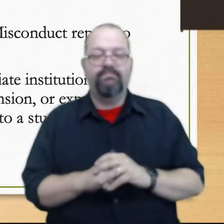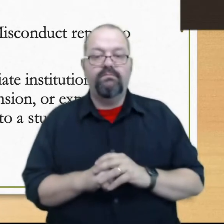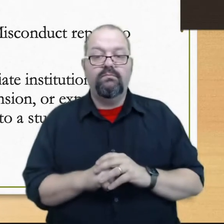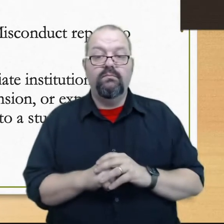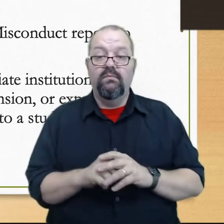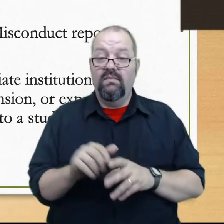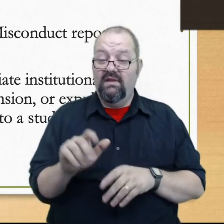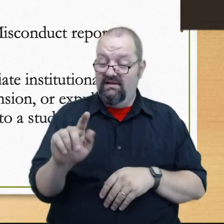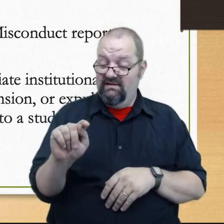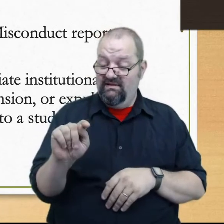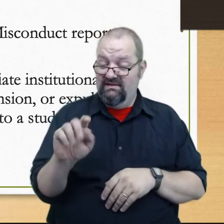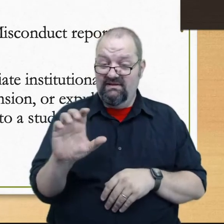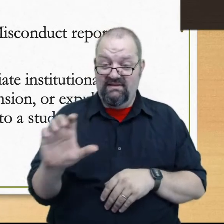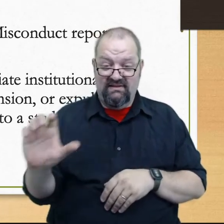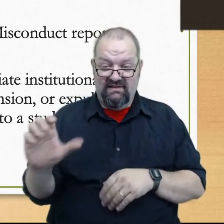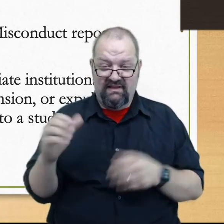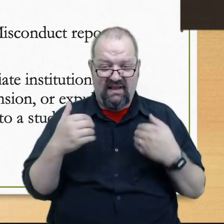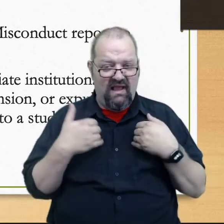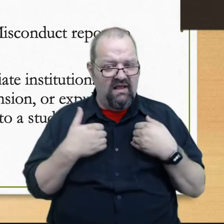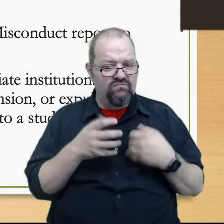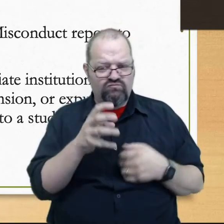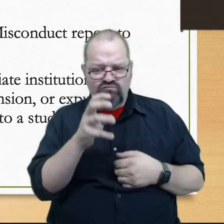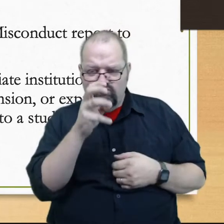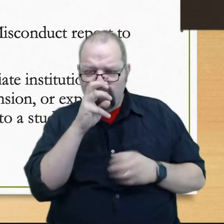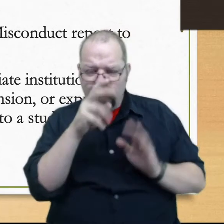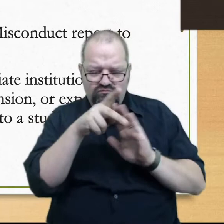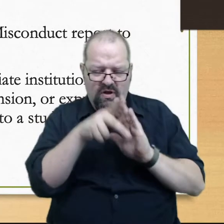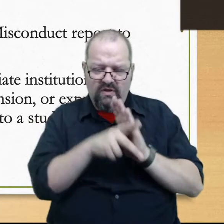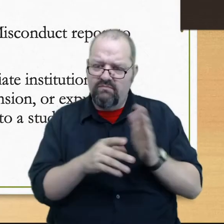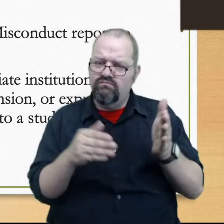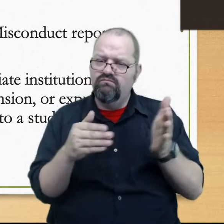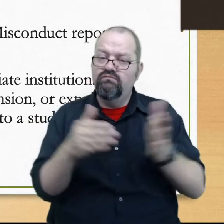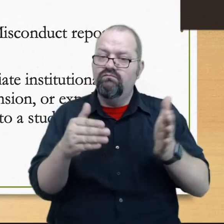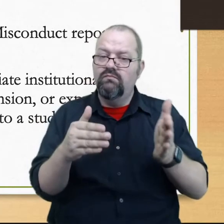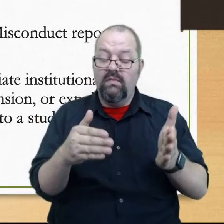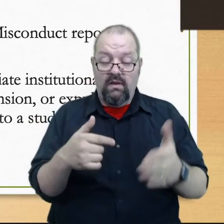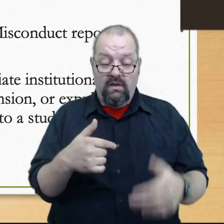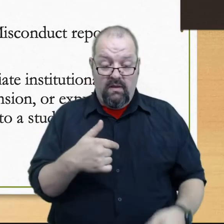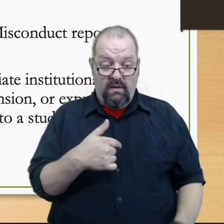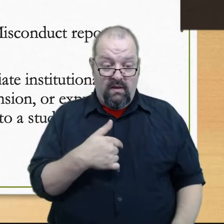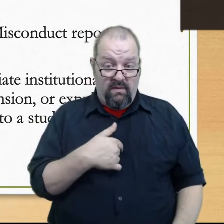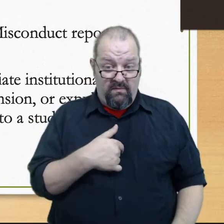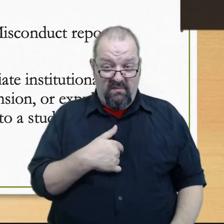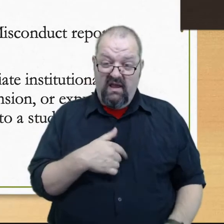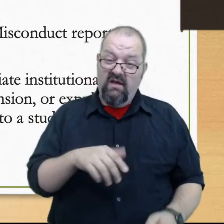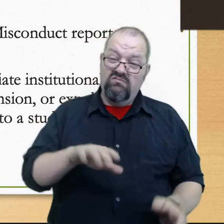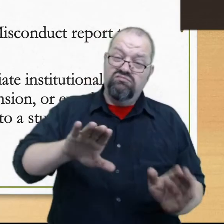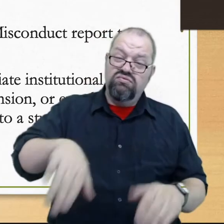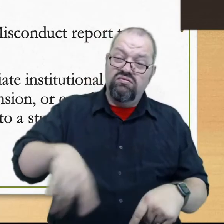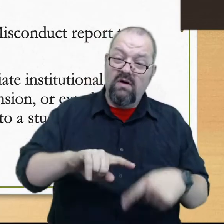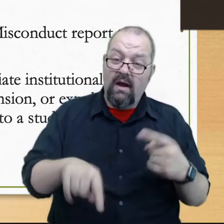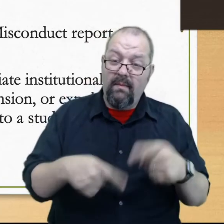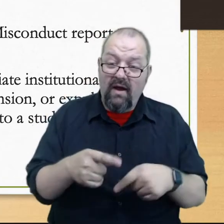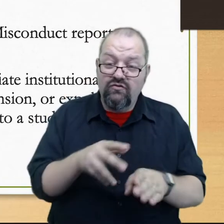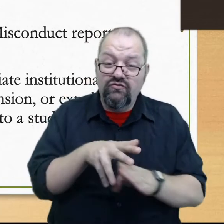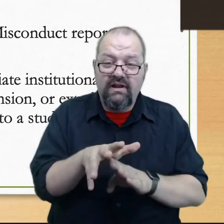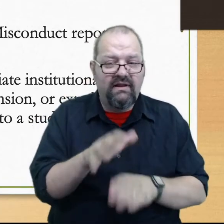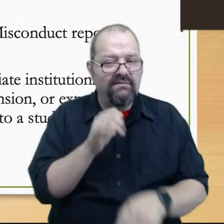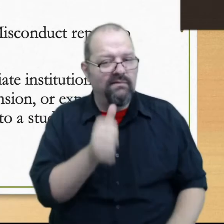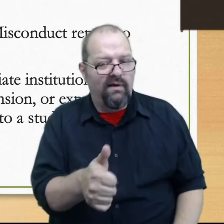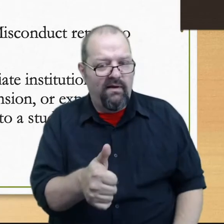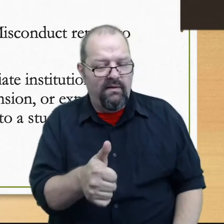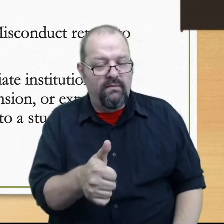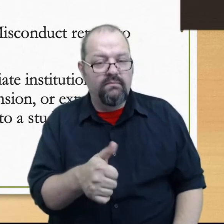TCC has strict policies against academic misconduct, and I'm pretty unforgiving about cheating. The student handbook states that